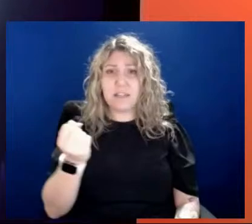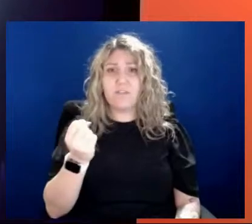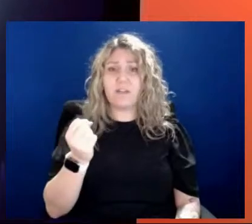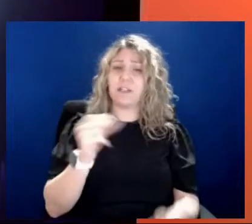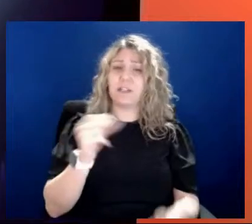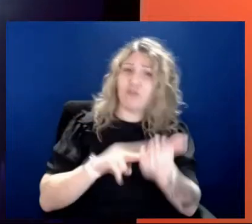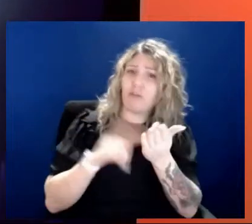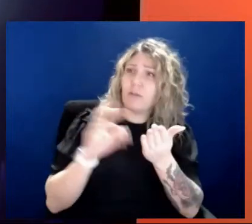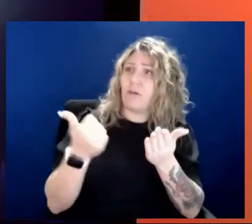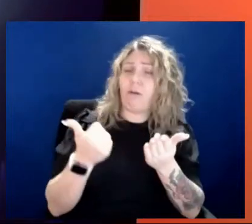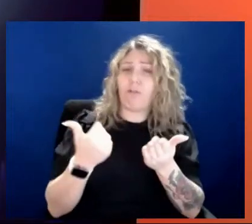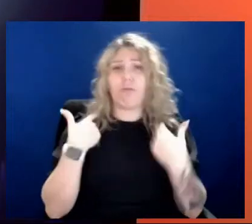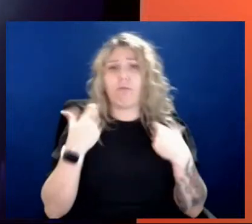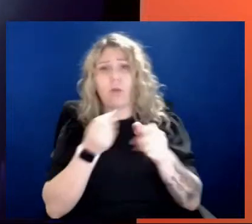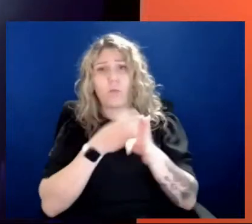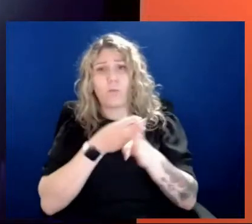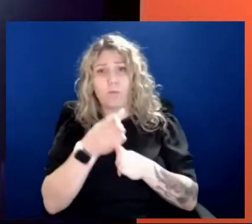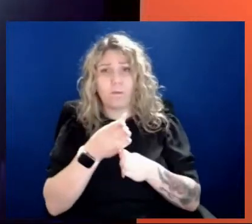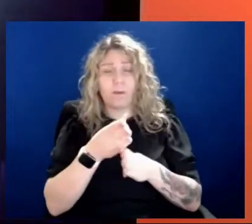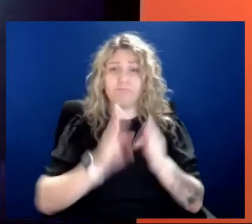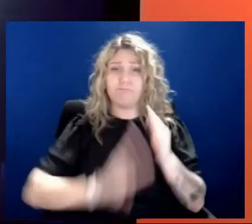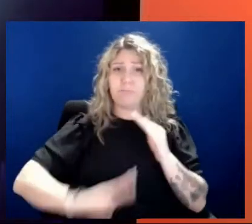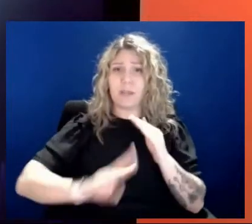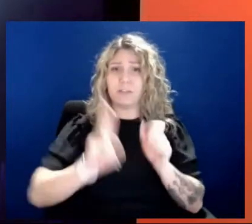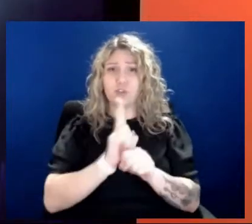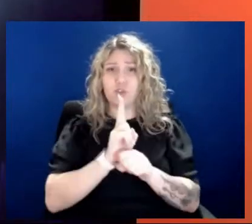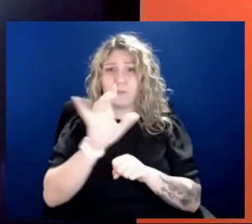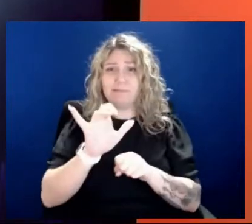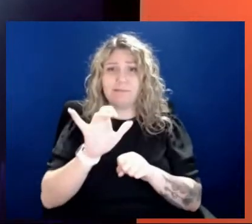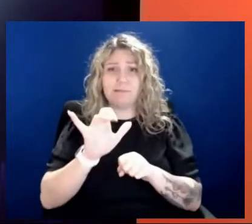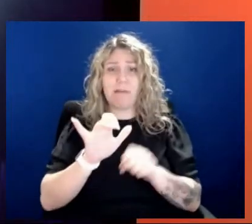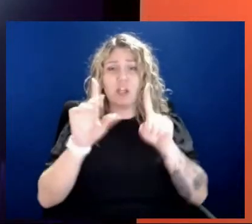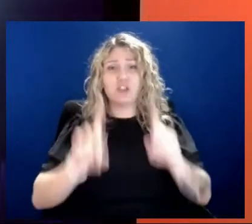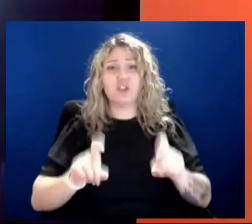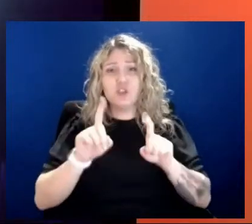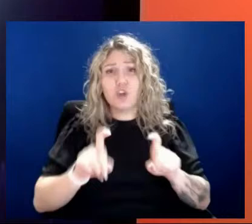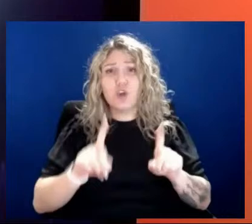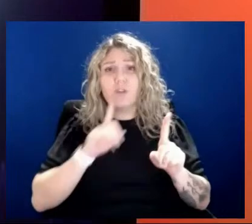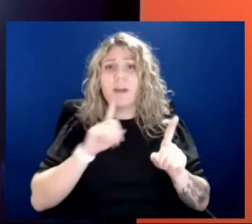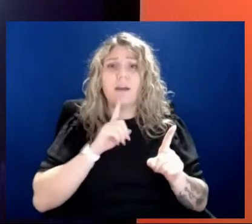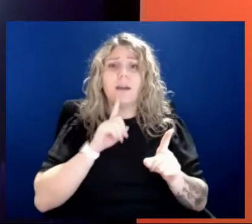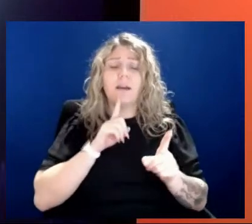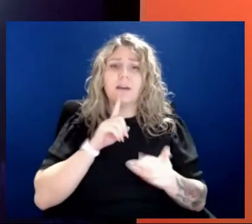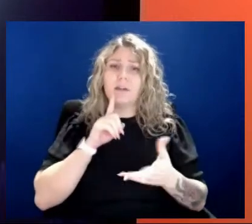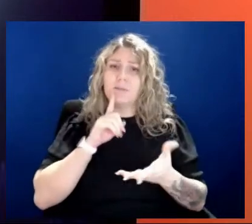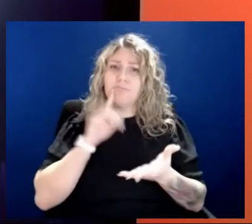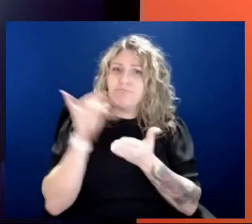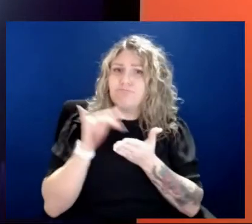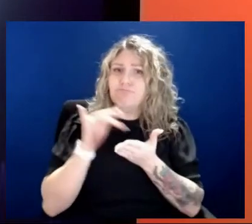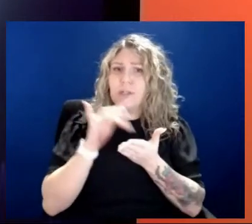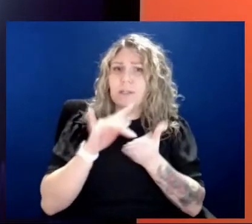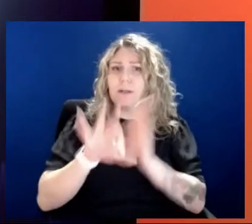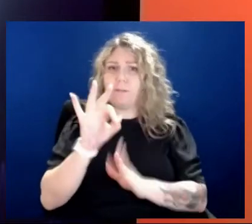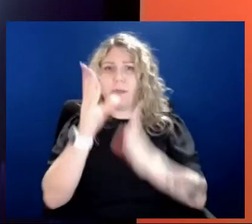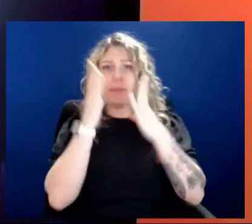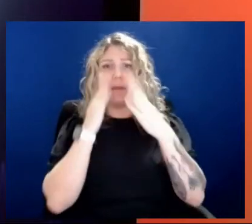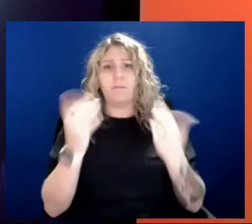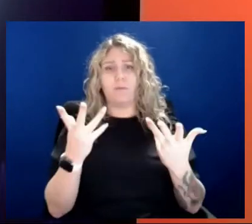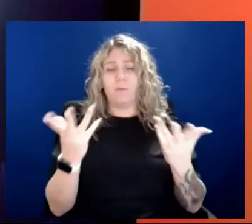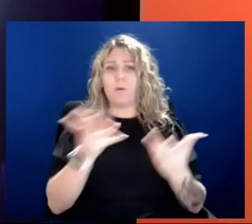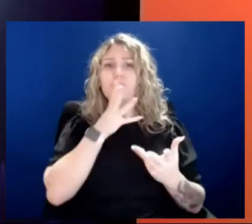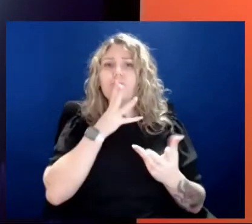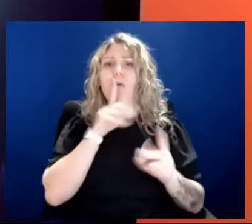side. And they basically just use that survey data to then find this data, find this information. And basically what it talked about more importantly is that,